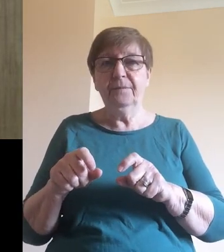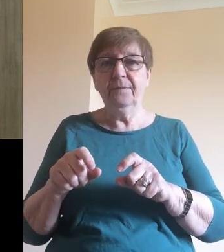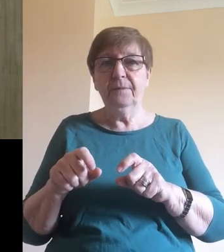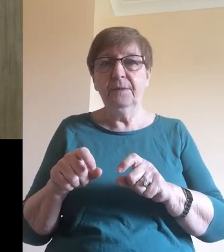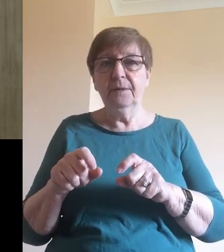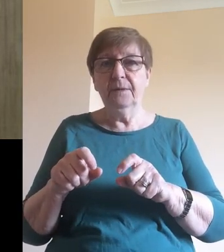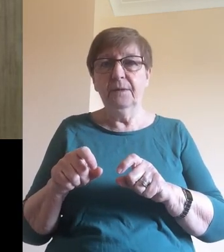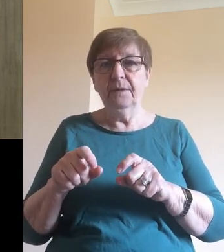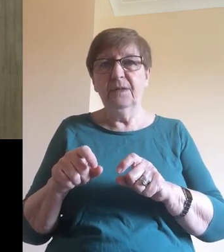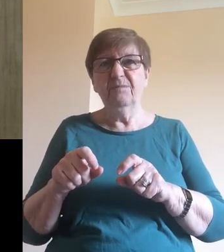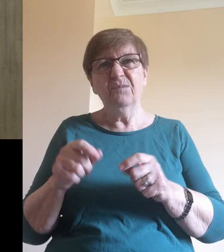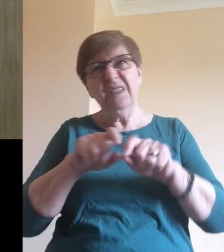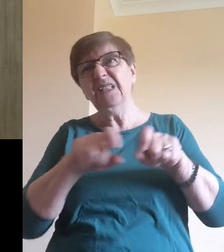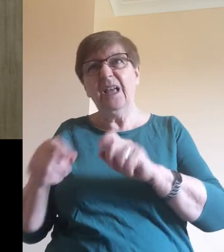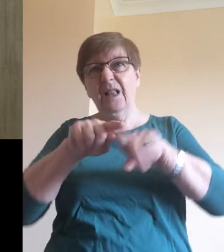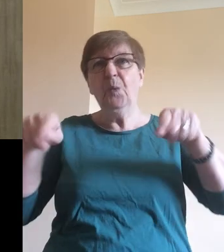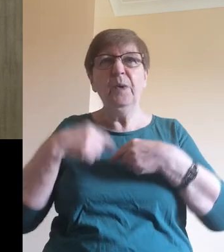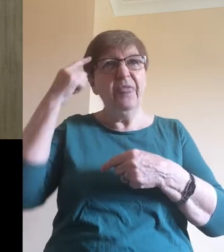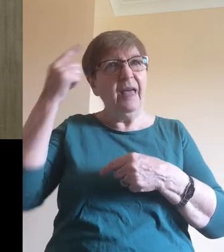there's a bit of Saturday around, isn't there?